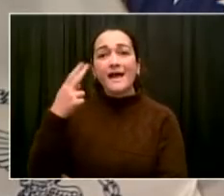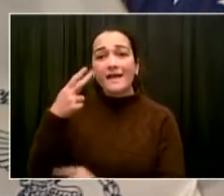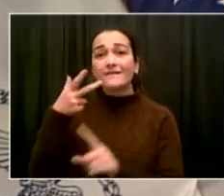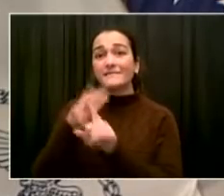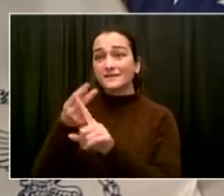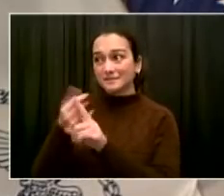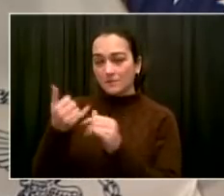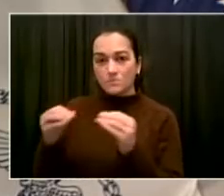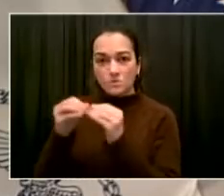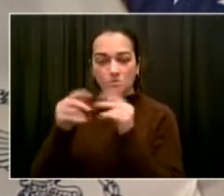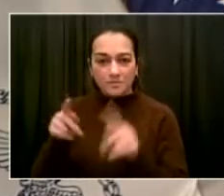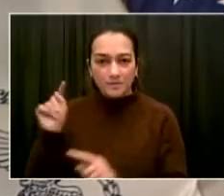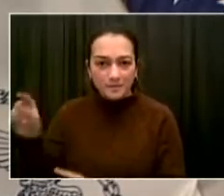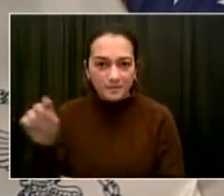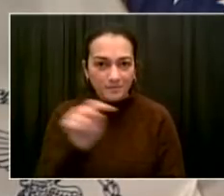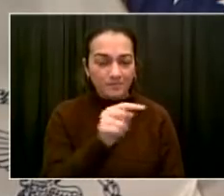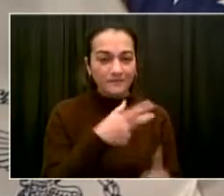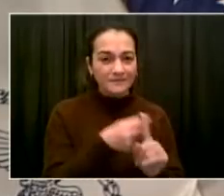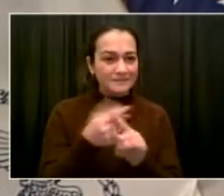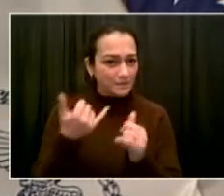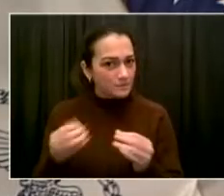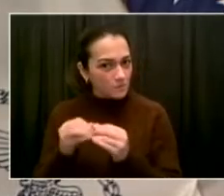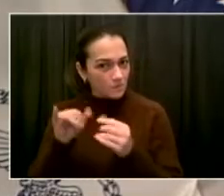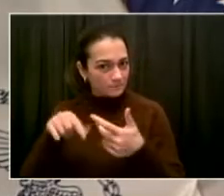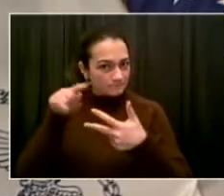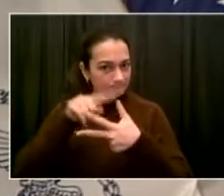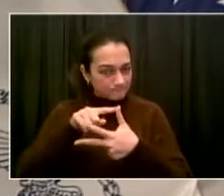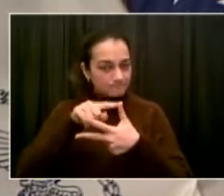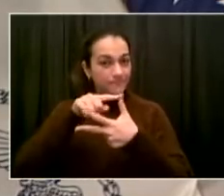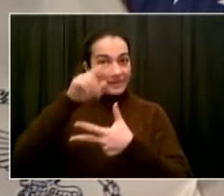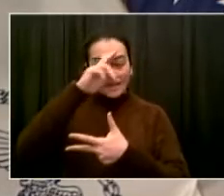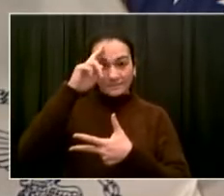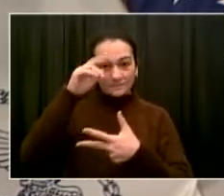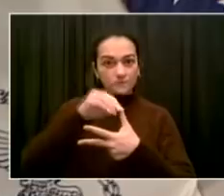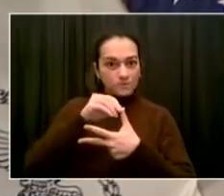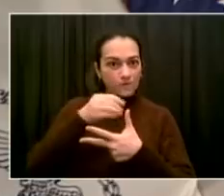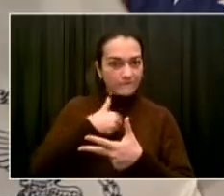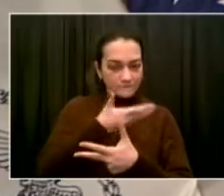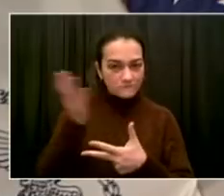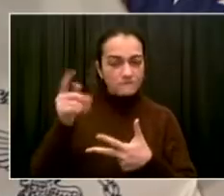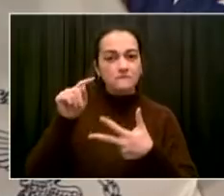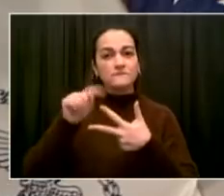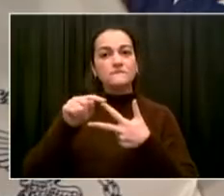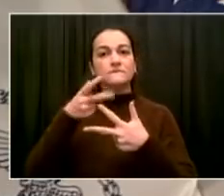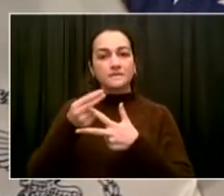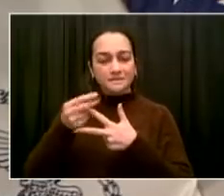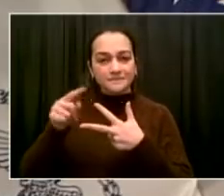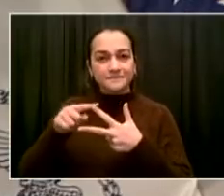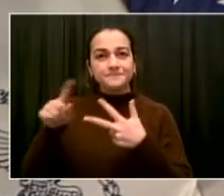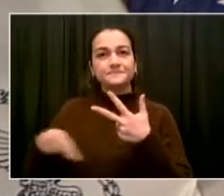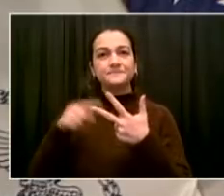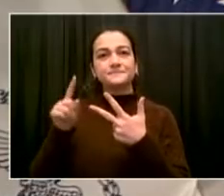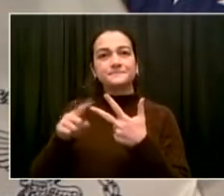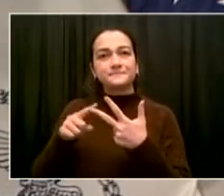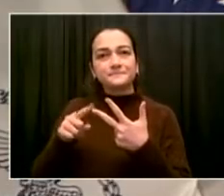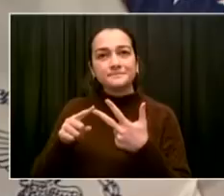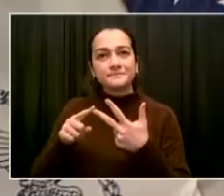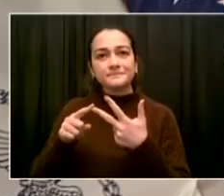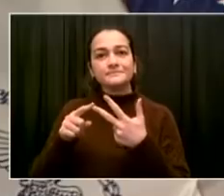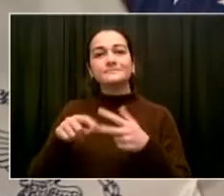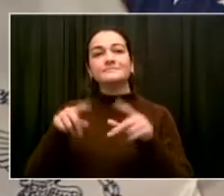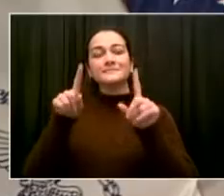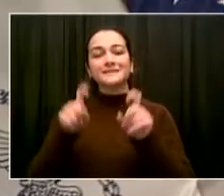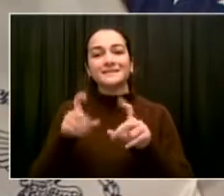New York City is ready. We need you to be ready too. We need you to do what you can do to keep yourself and your family and your